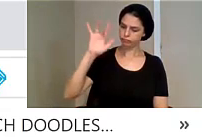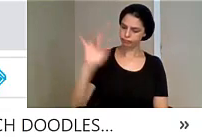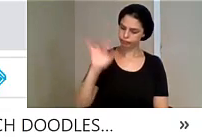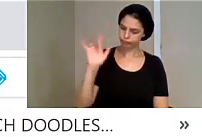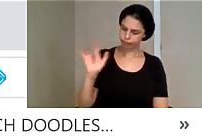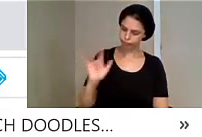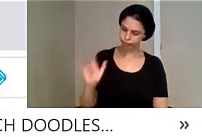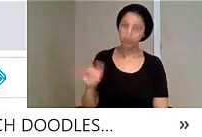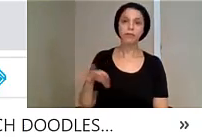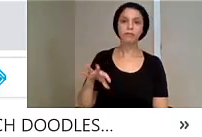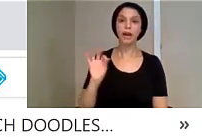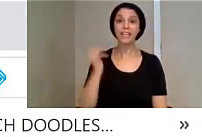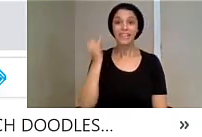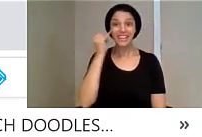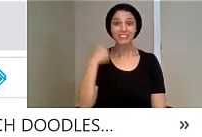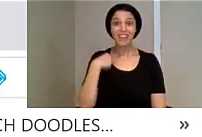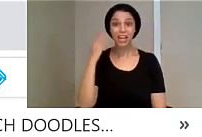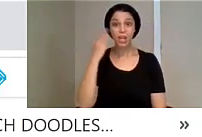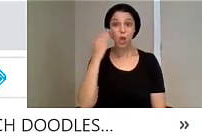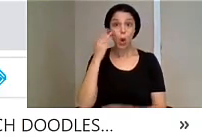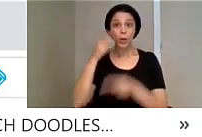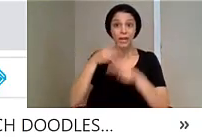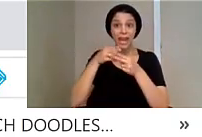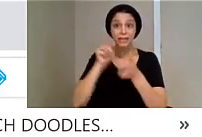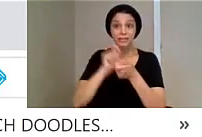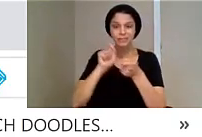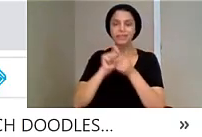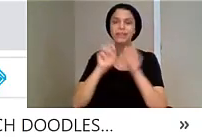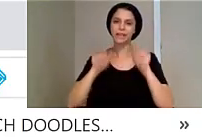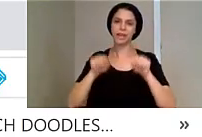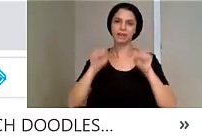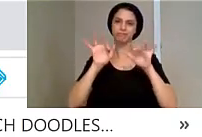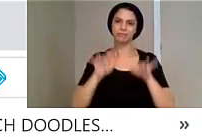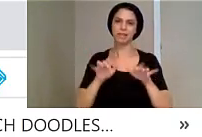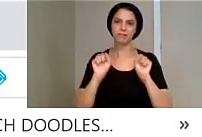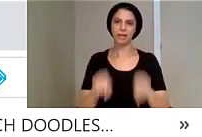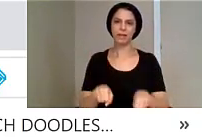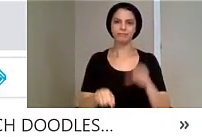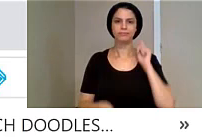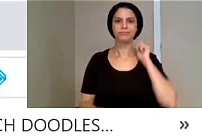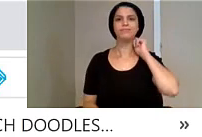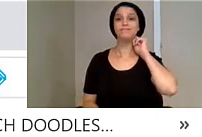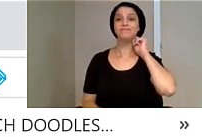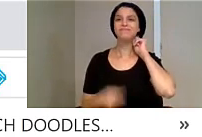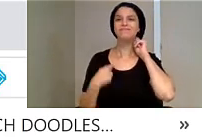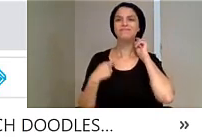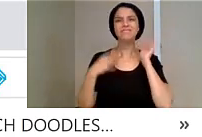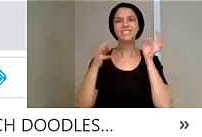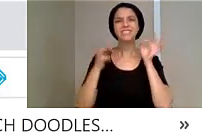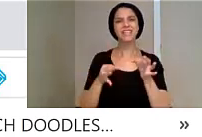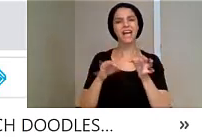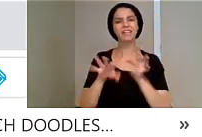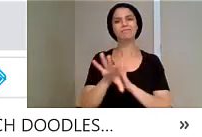know the name specifically, I can start to type that here. Once I've selected that,